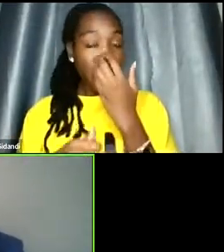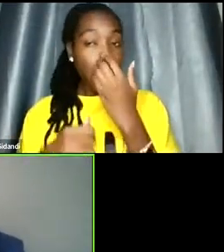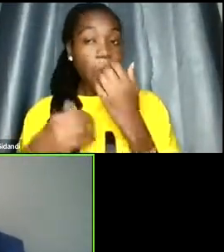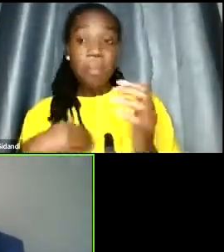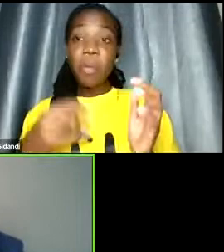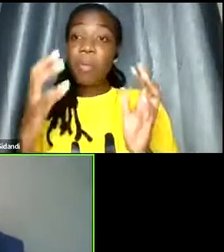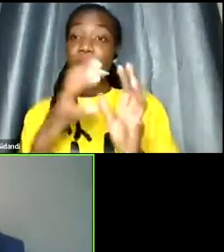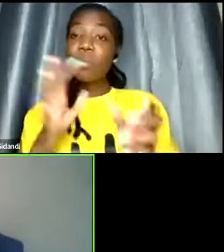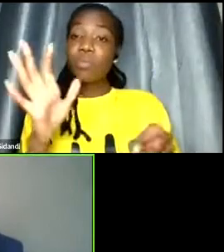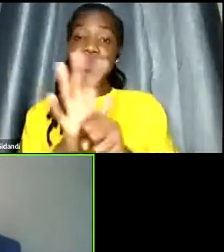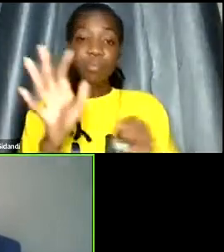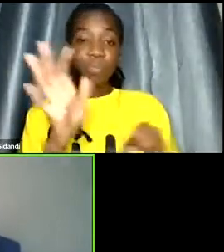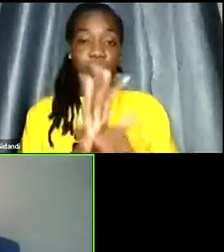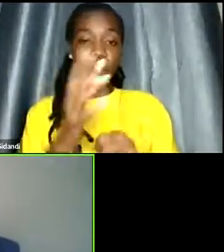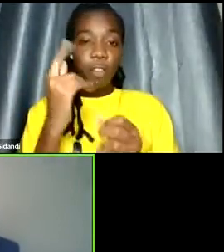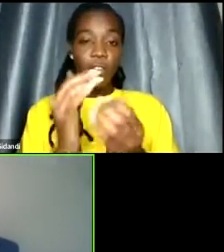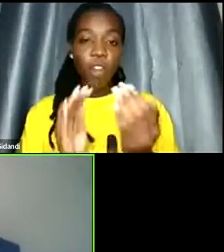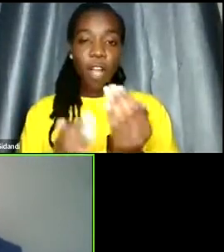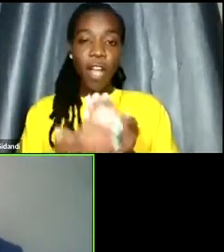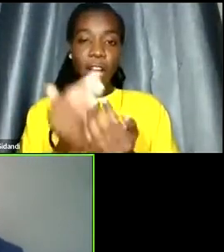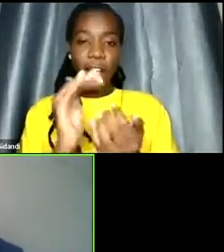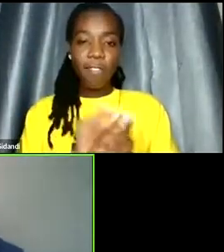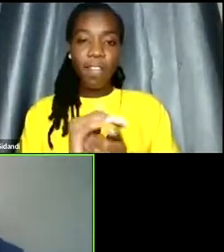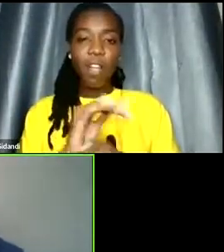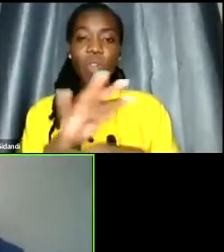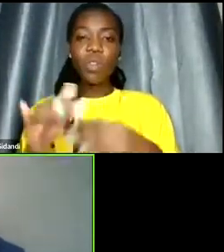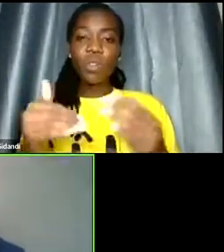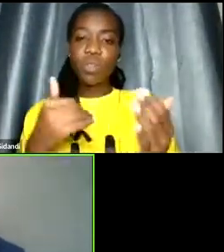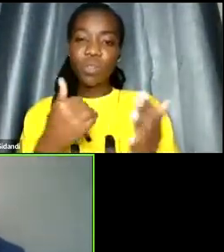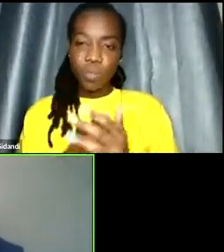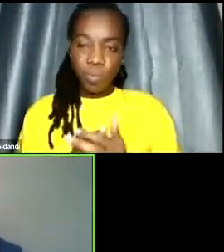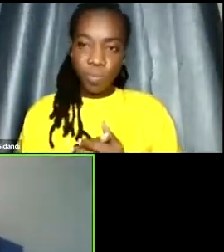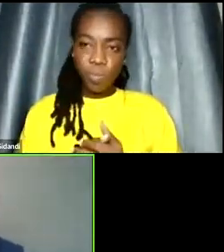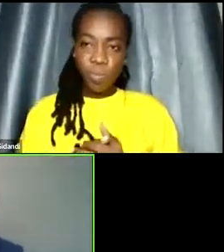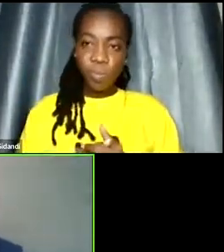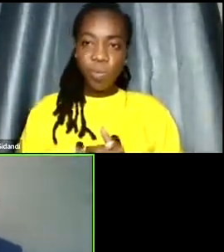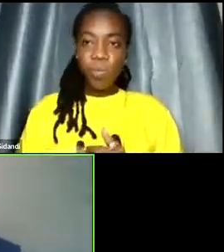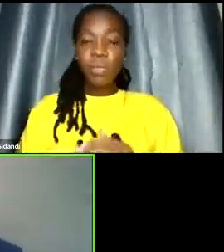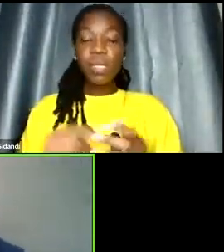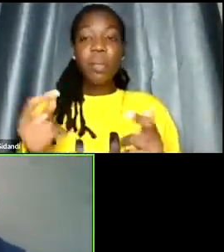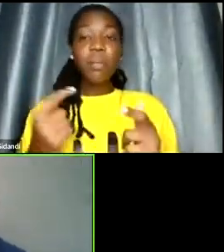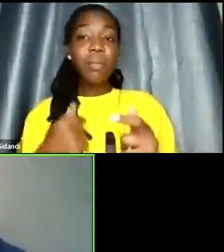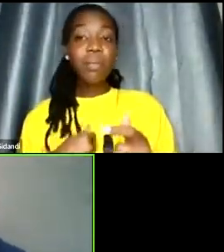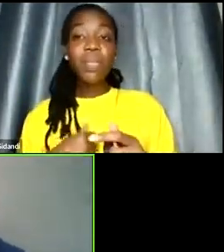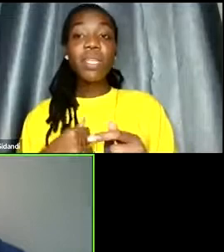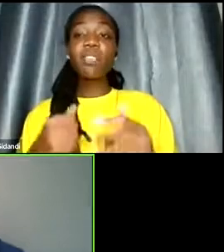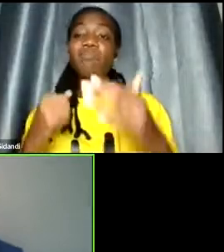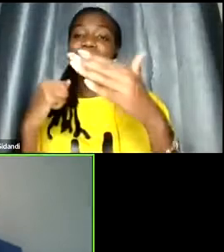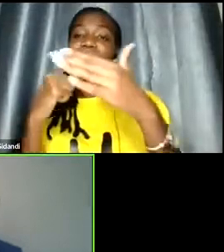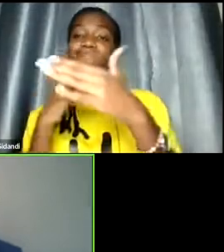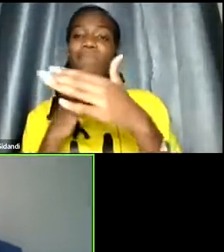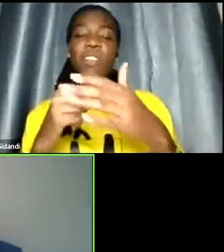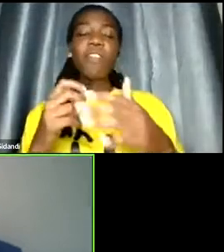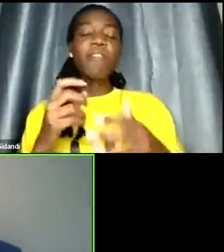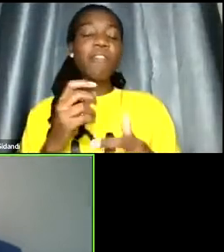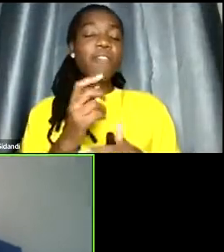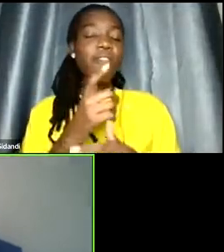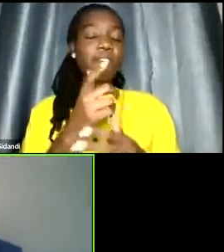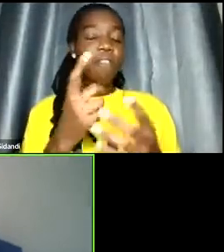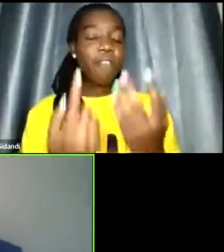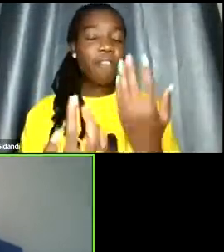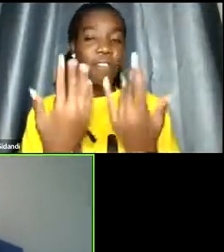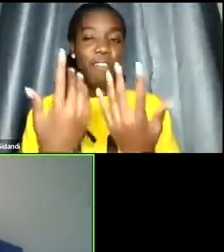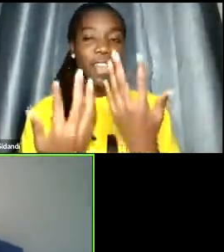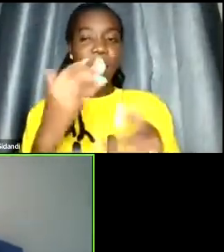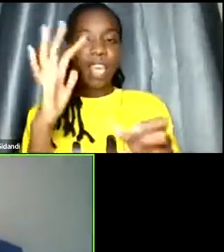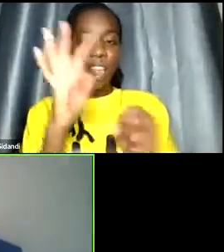them. There are lots of decisions I took that they didn't even know about. I shielded a lot of fire that was coming at them that they didn't even know about.